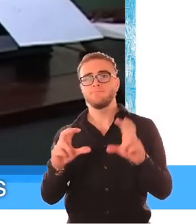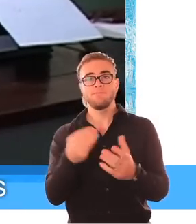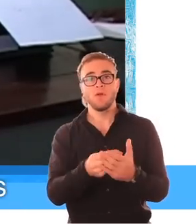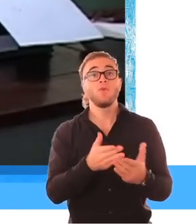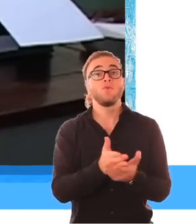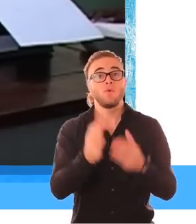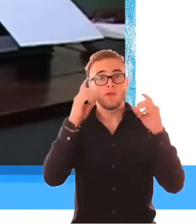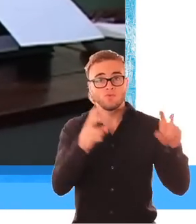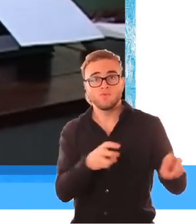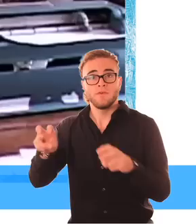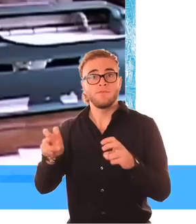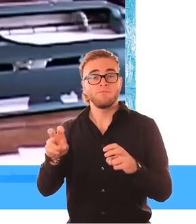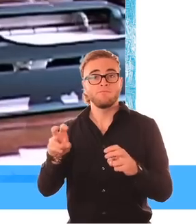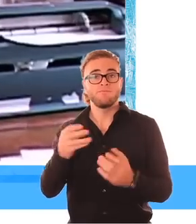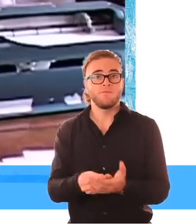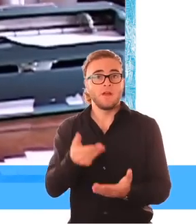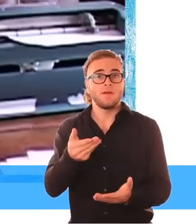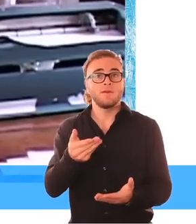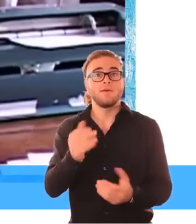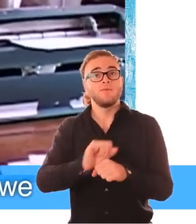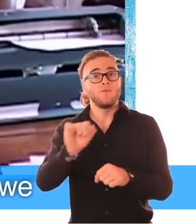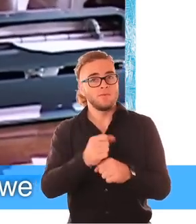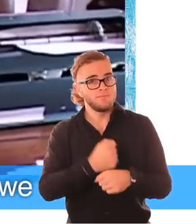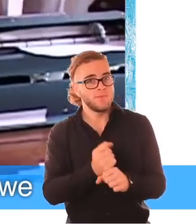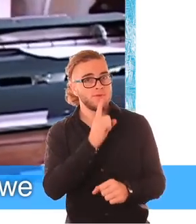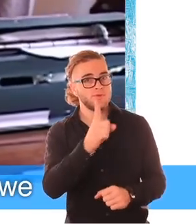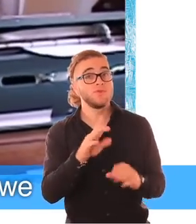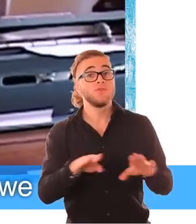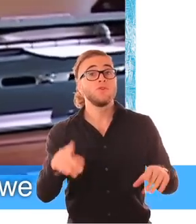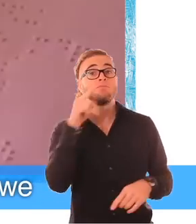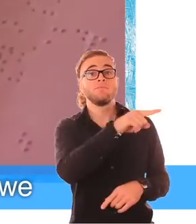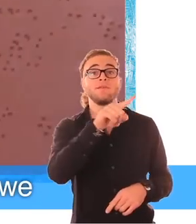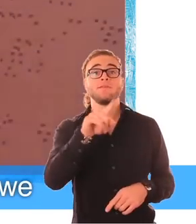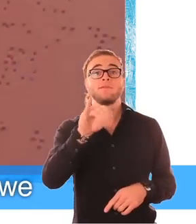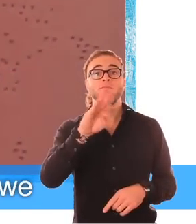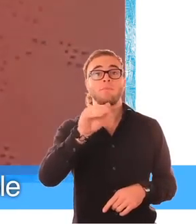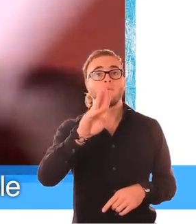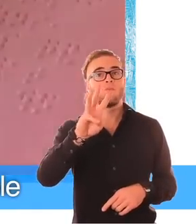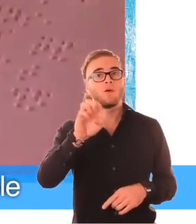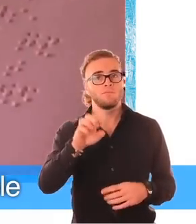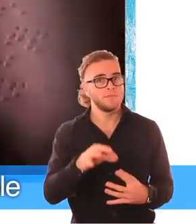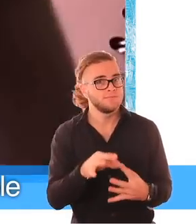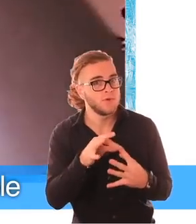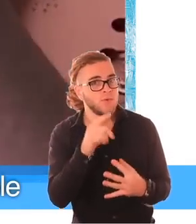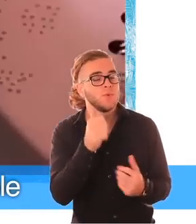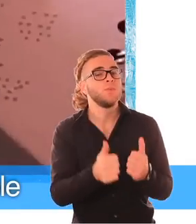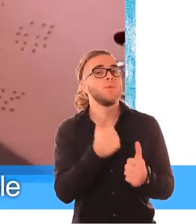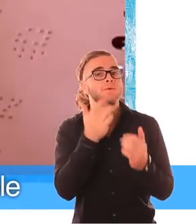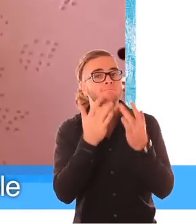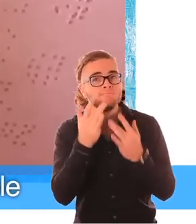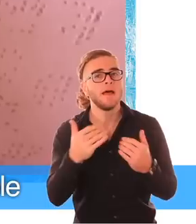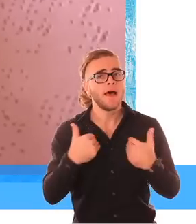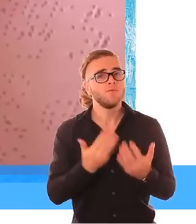Education Transition Fund, is working to make sure that children in Zimbabwe, especially the most marginalized and